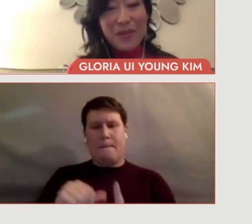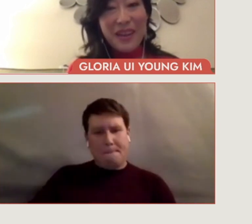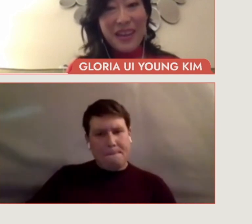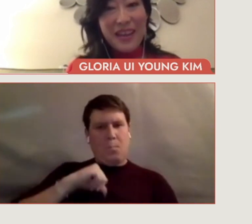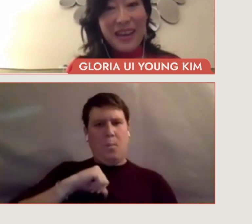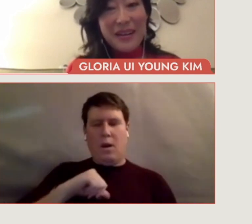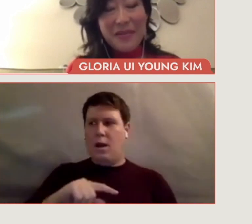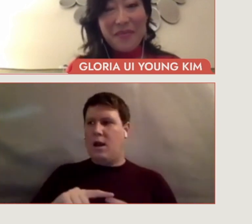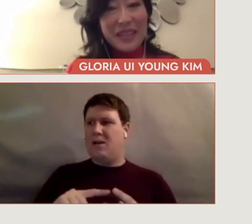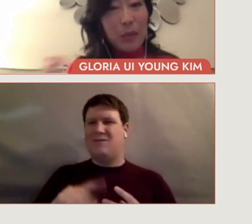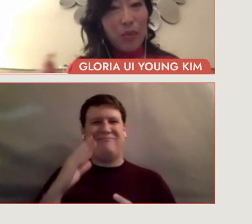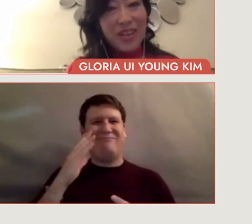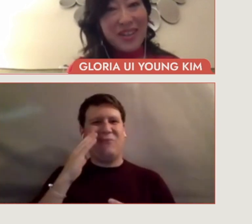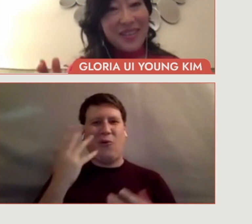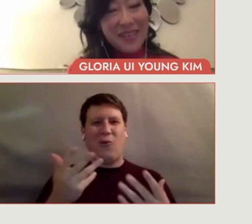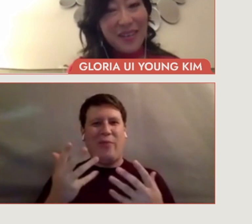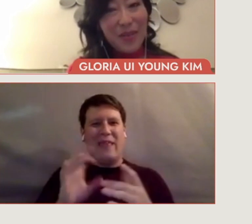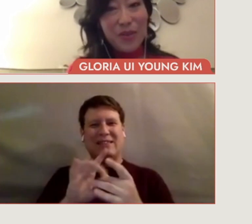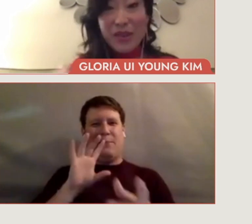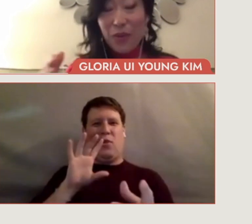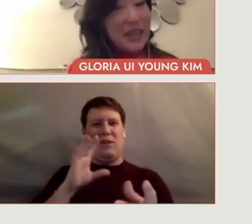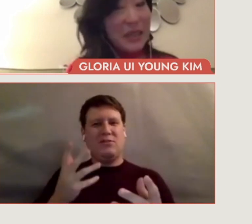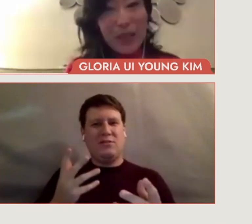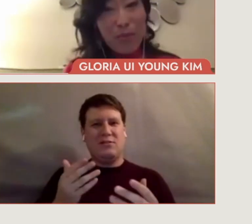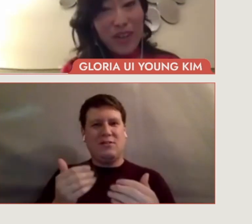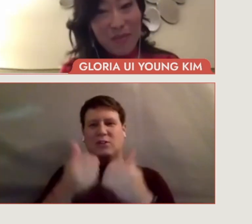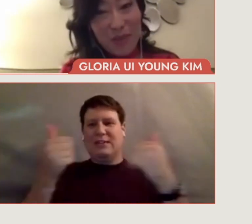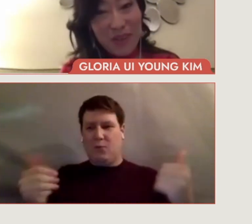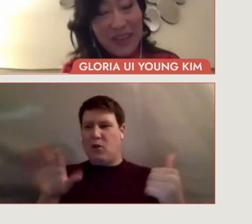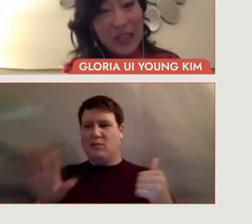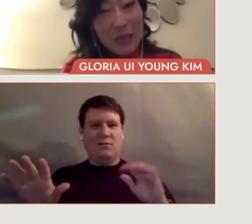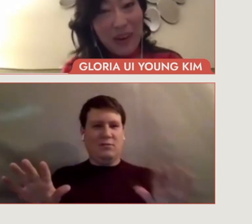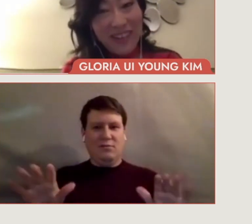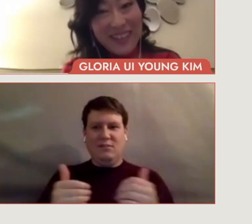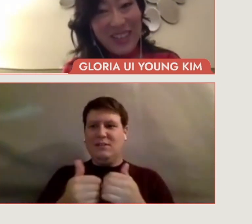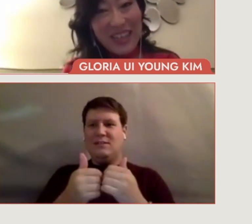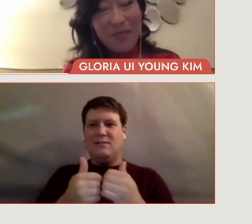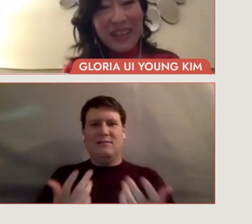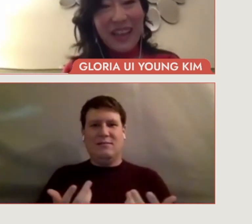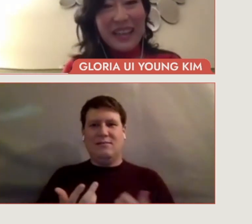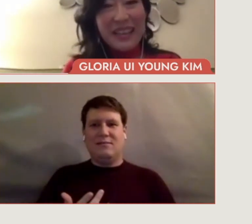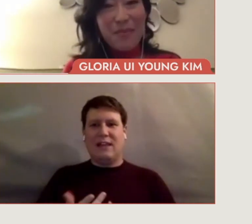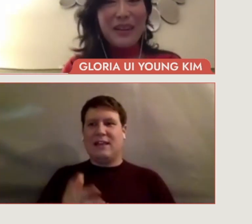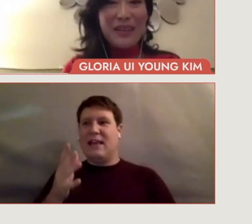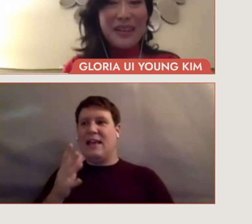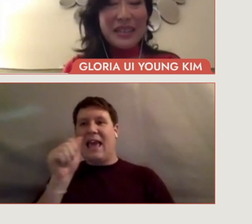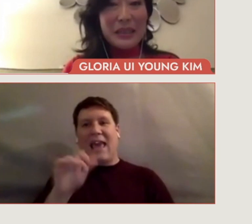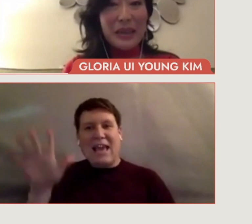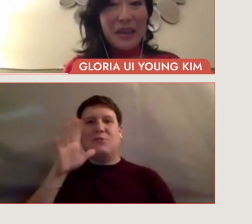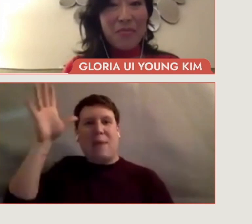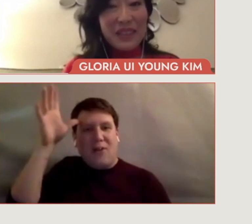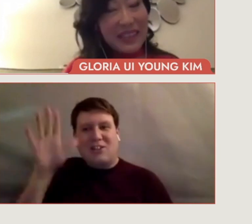whole that separation, you know, there is no separation between an Asian parent and their child, but there